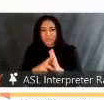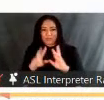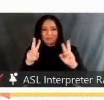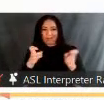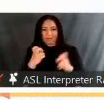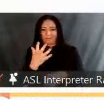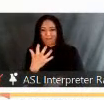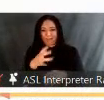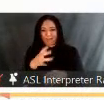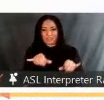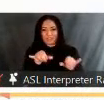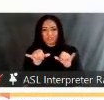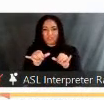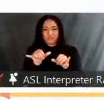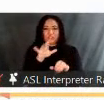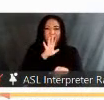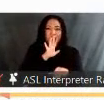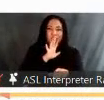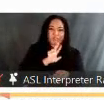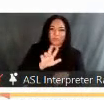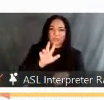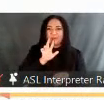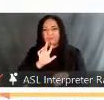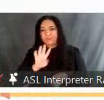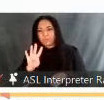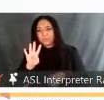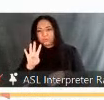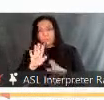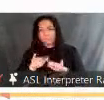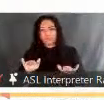4-year-old children? And how can these barriers be addressed?